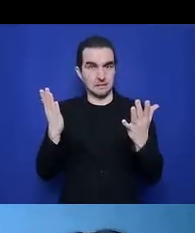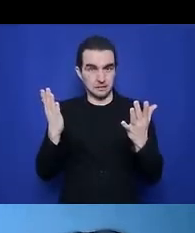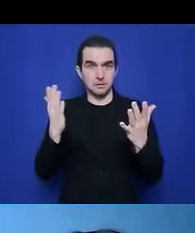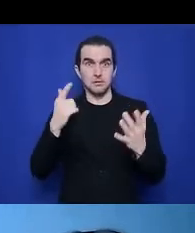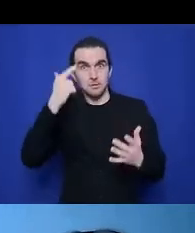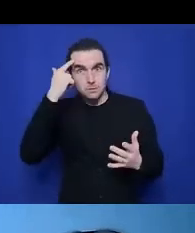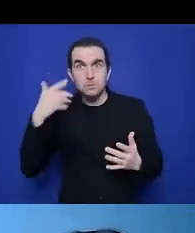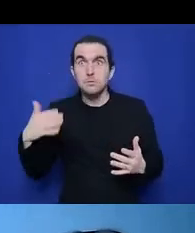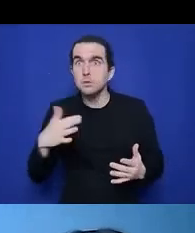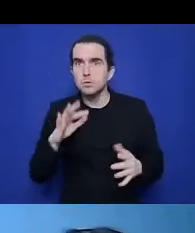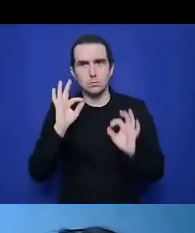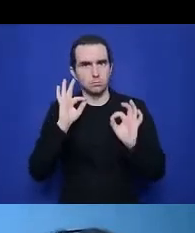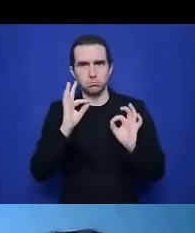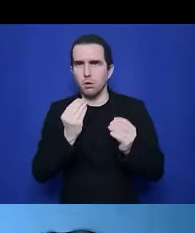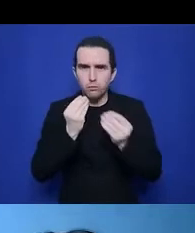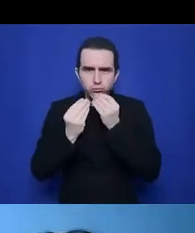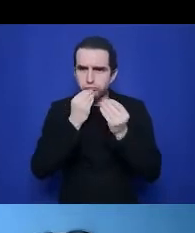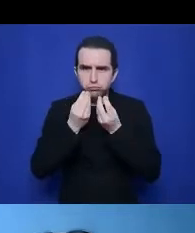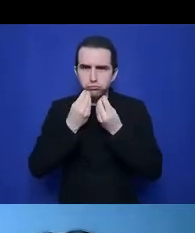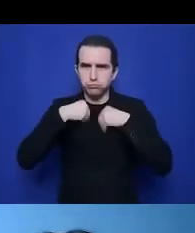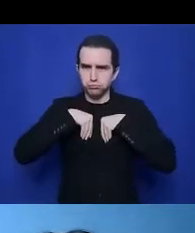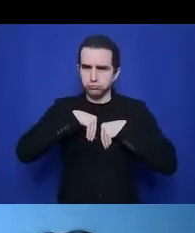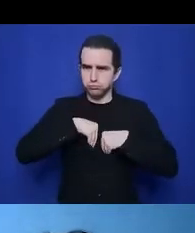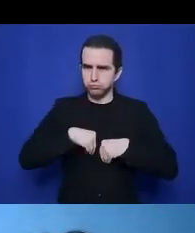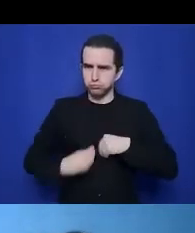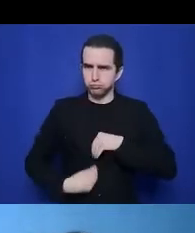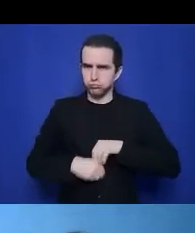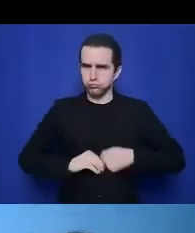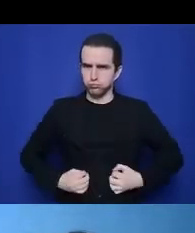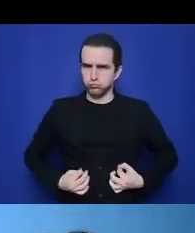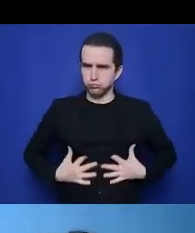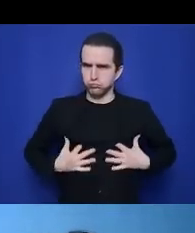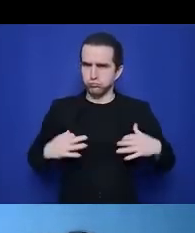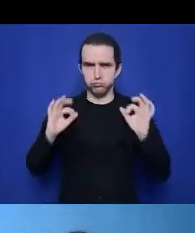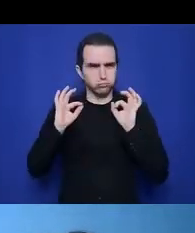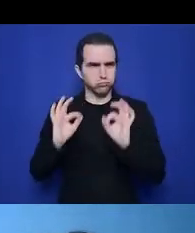get strong as his father. Okay.